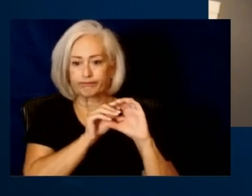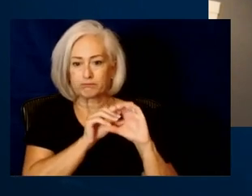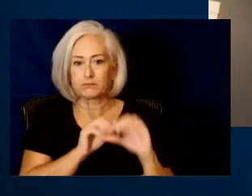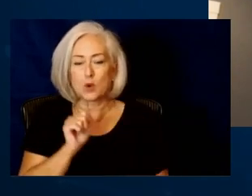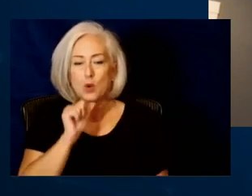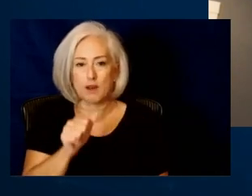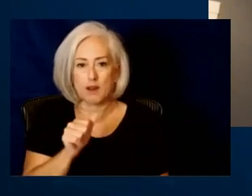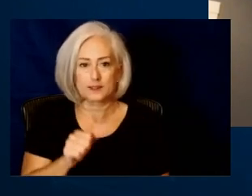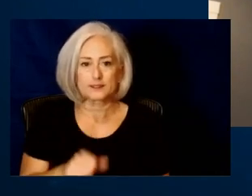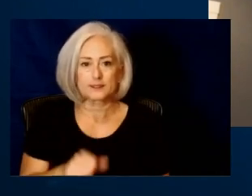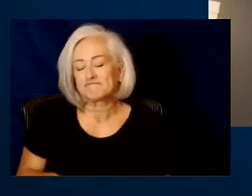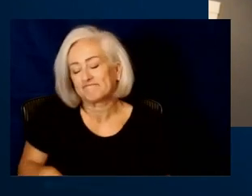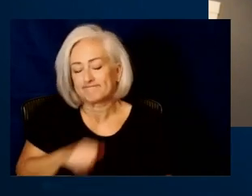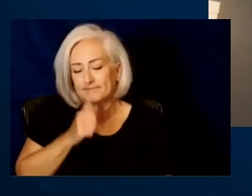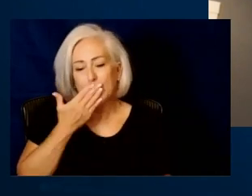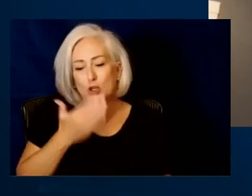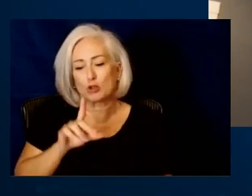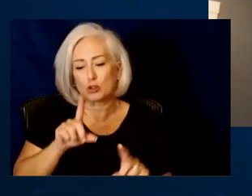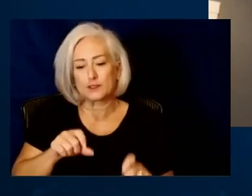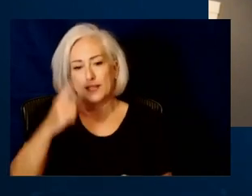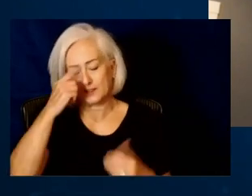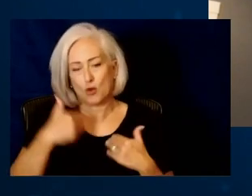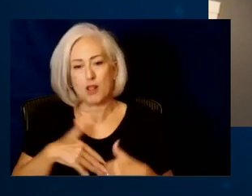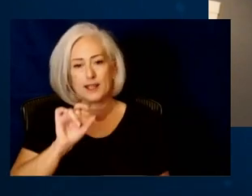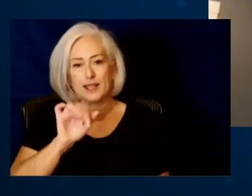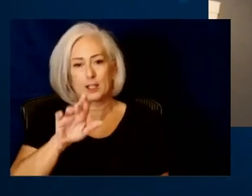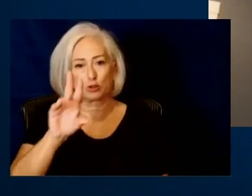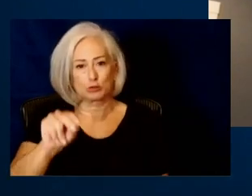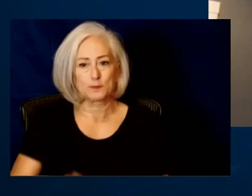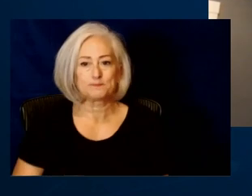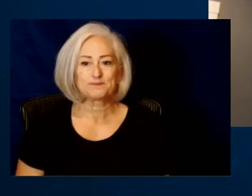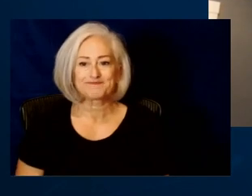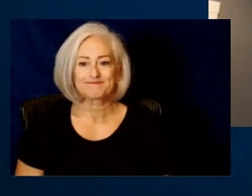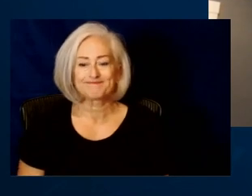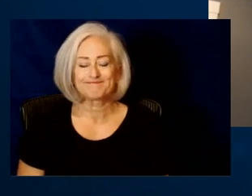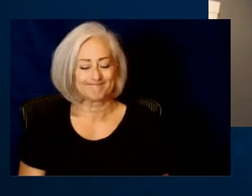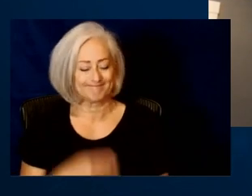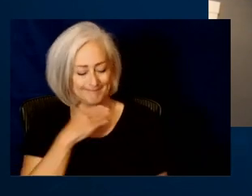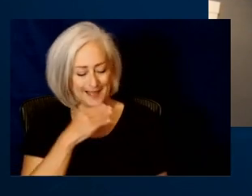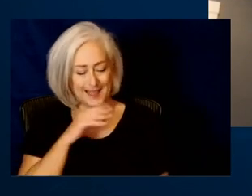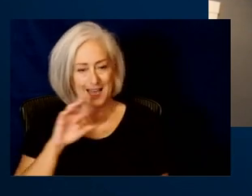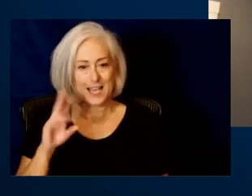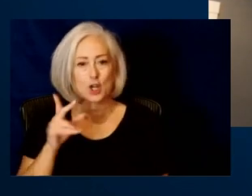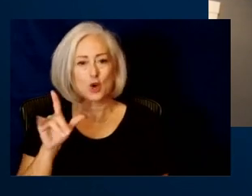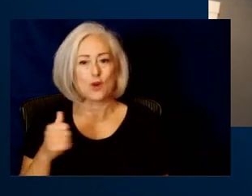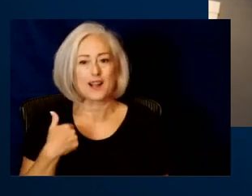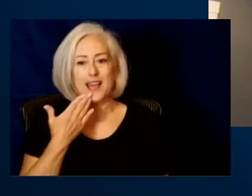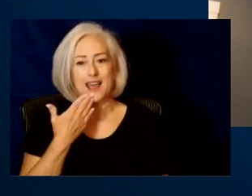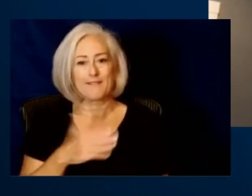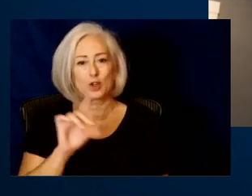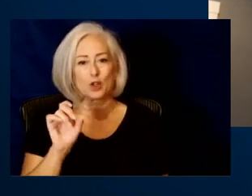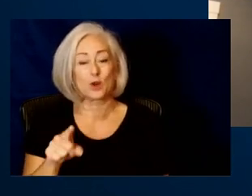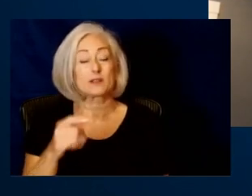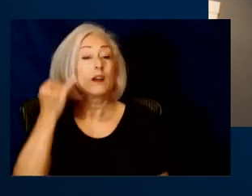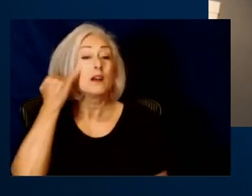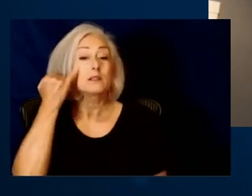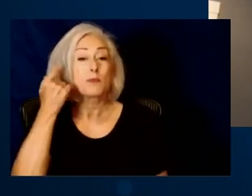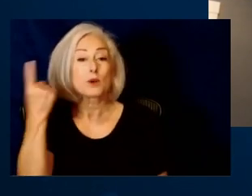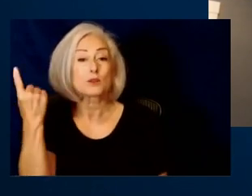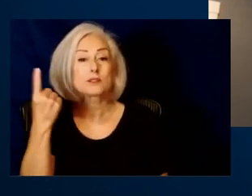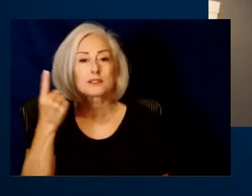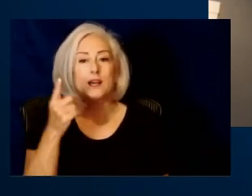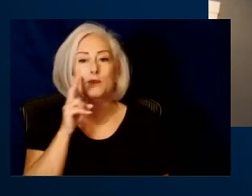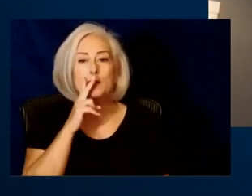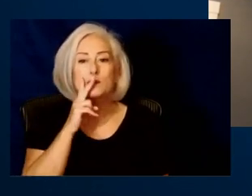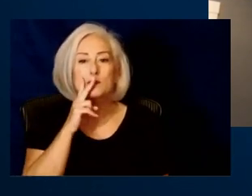not a good screening test for lung cancer. I lied. Rhonda just put in a good question. She says, please, what if a person smokes cannabis